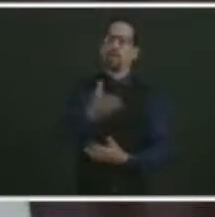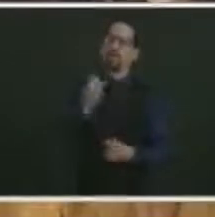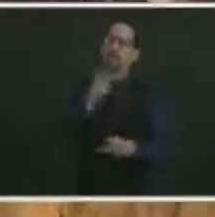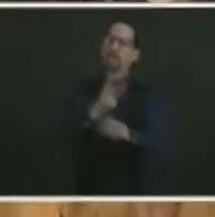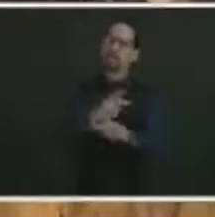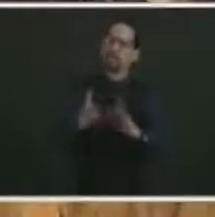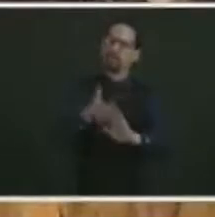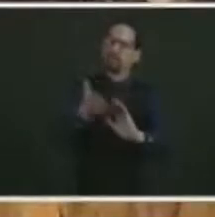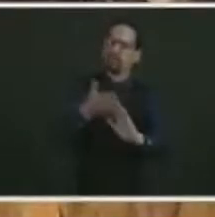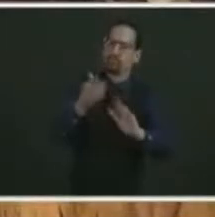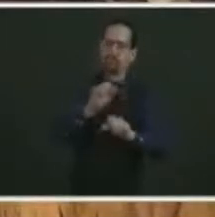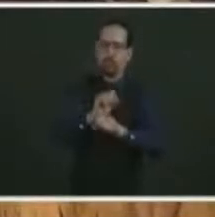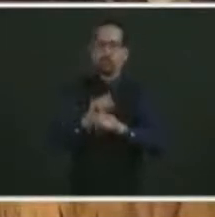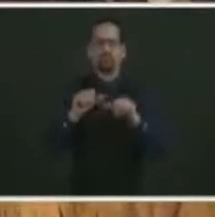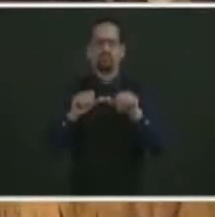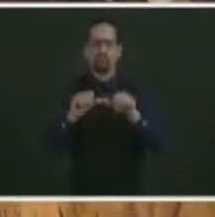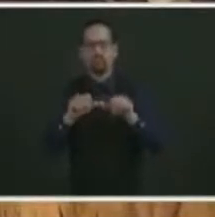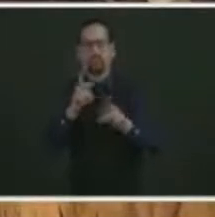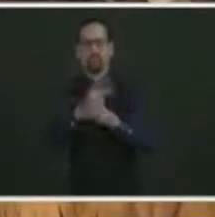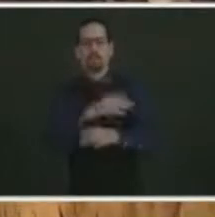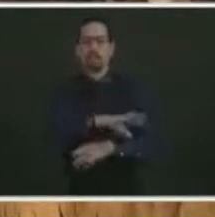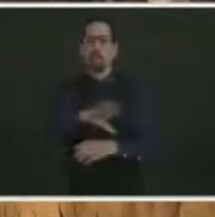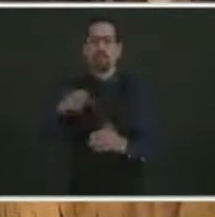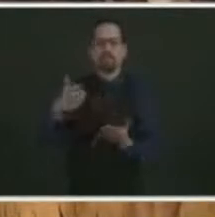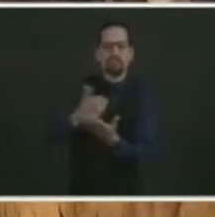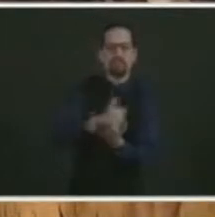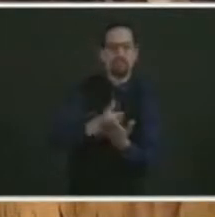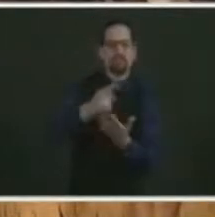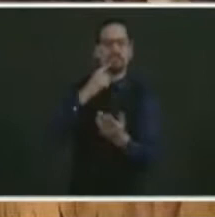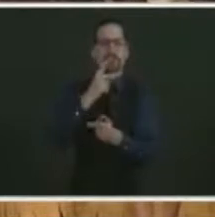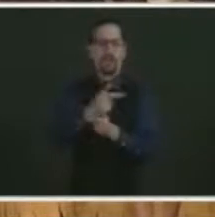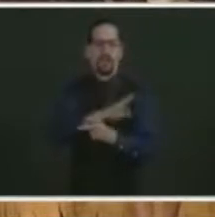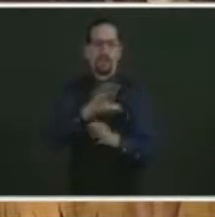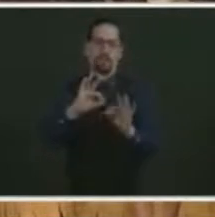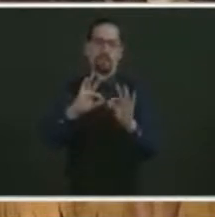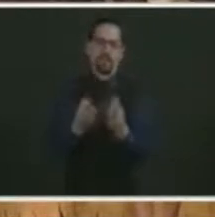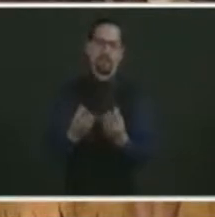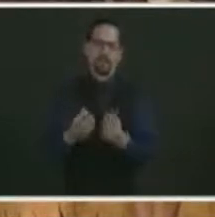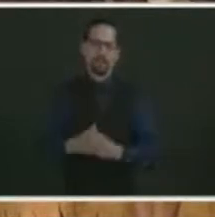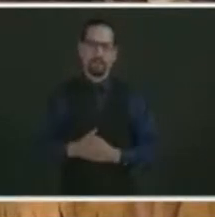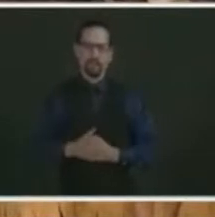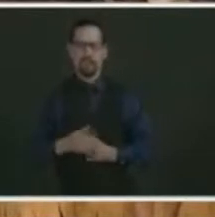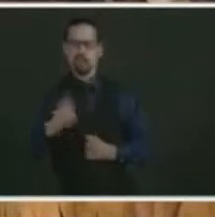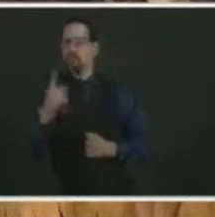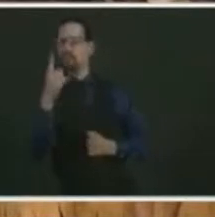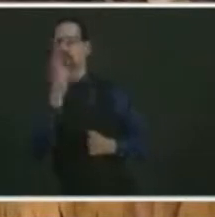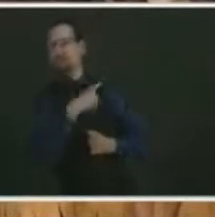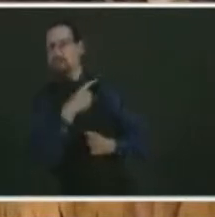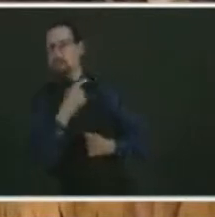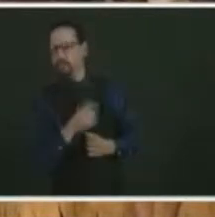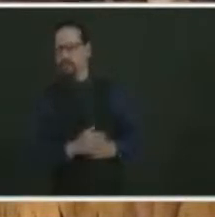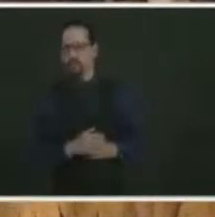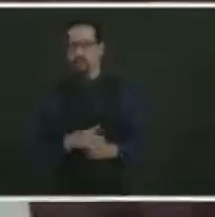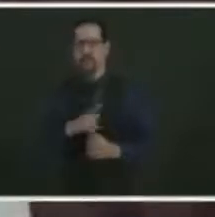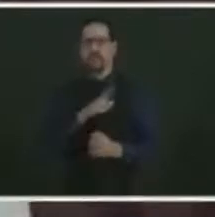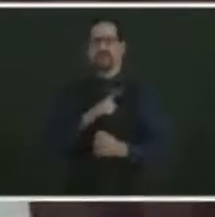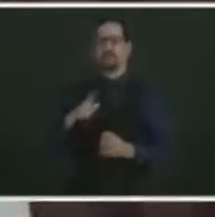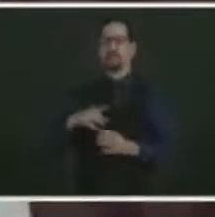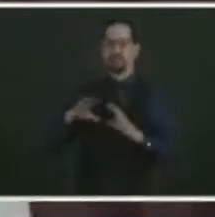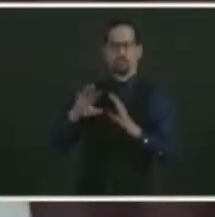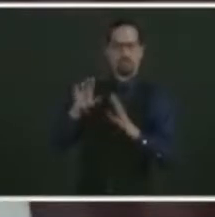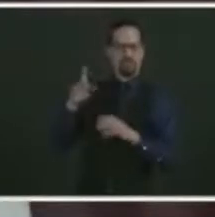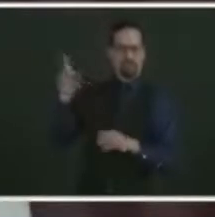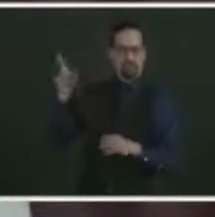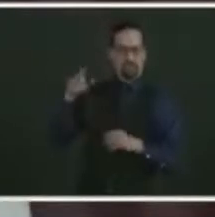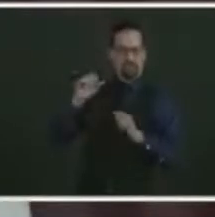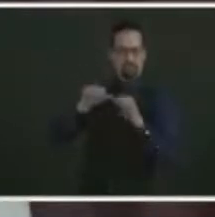needs. Could the General Assembly or the legislative branch take advantage of this program? They could. We hope they will.